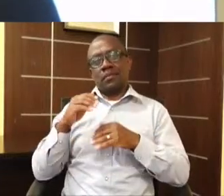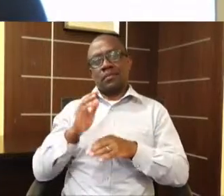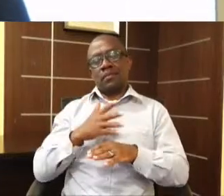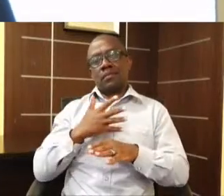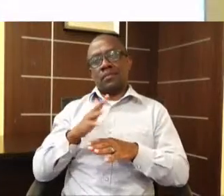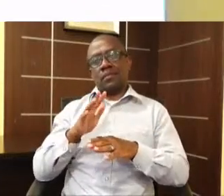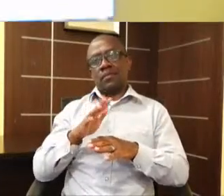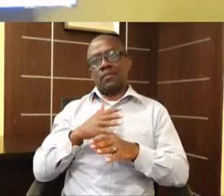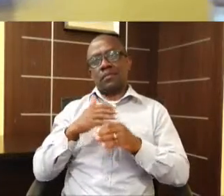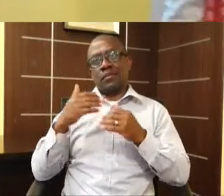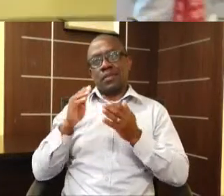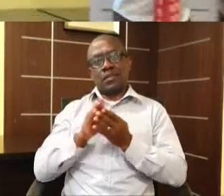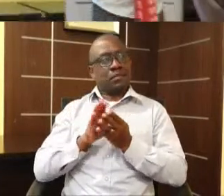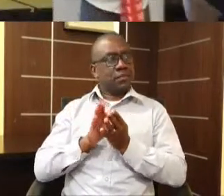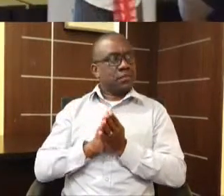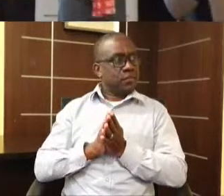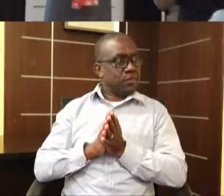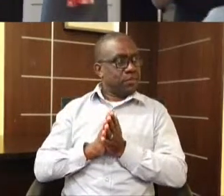Concentration is the game.